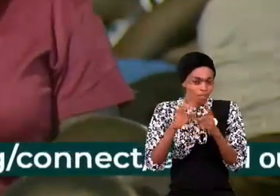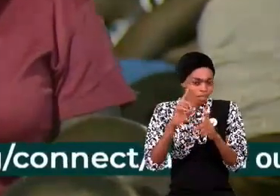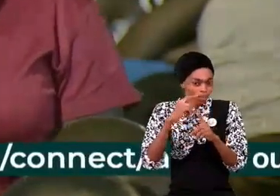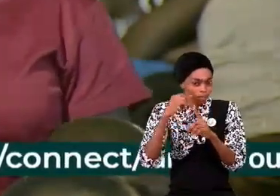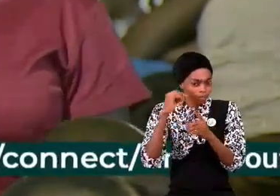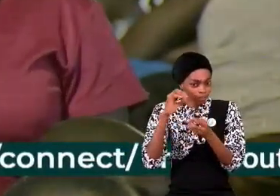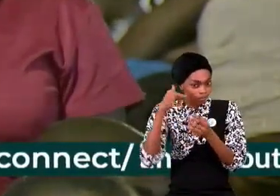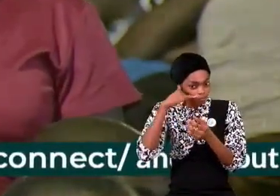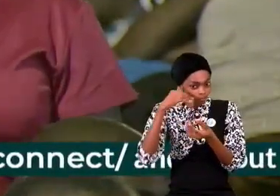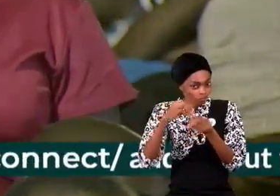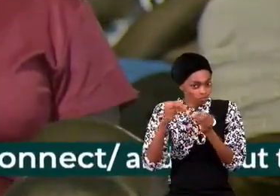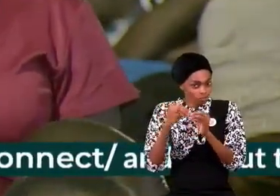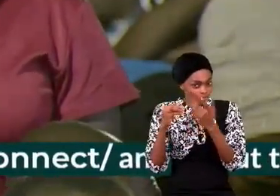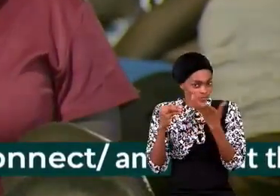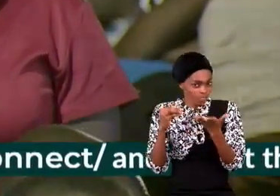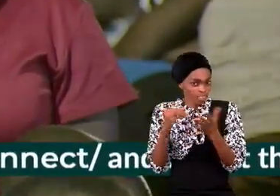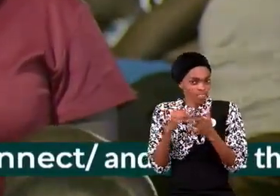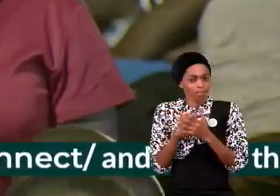Remember,